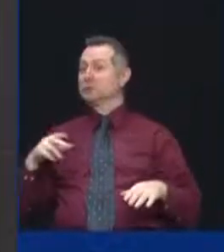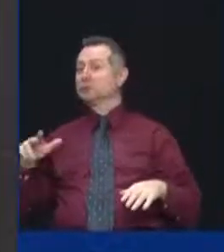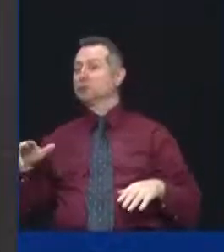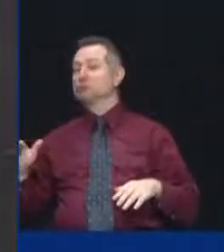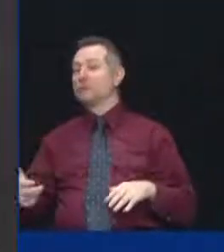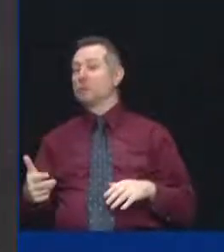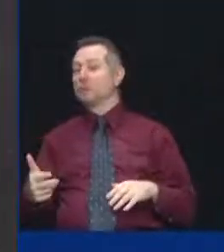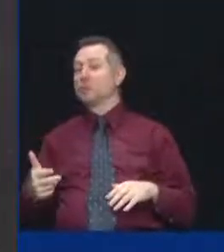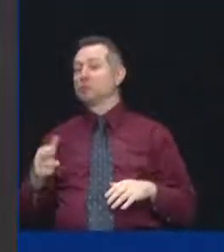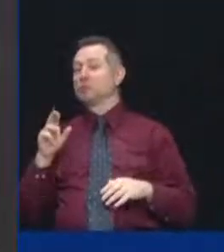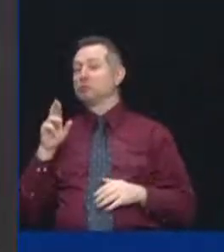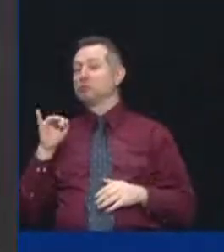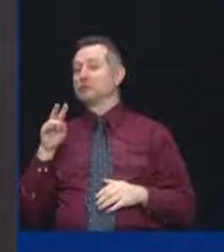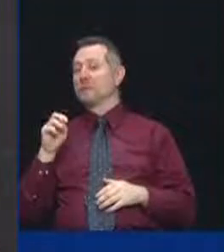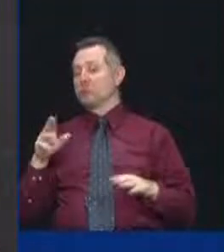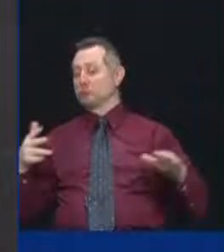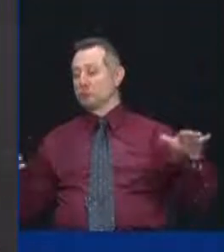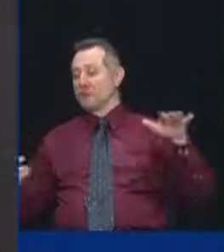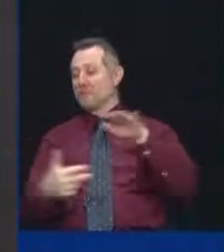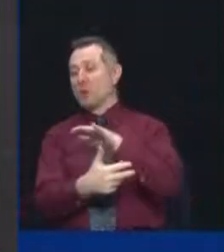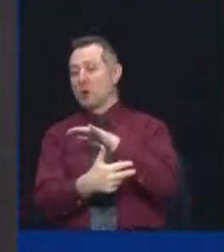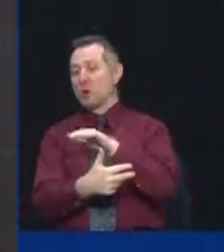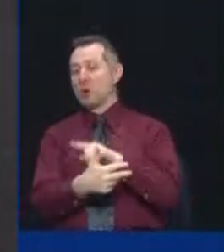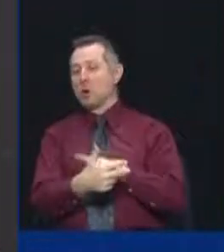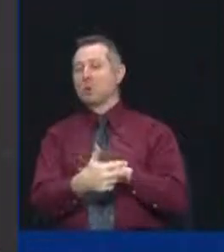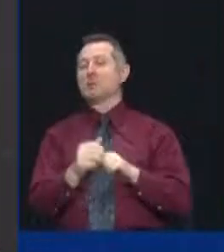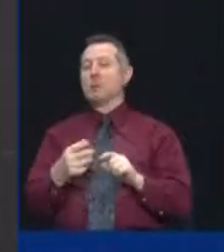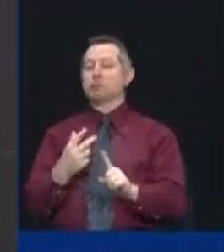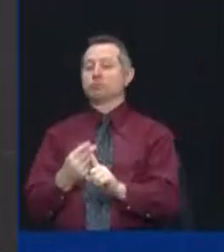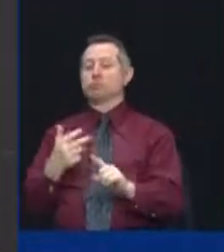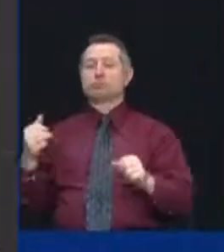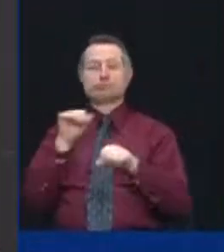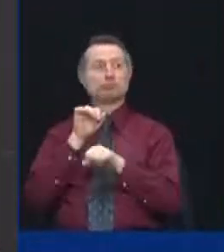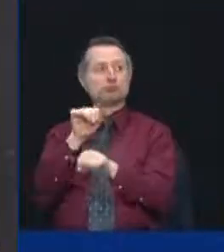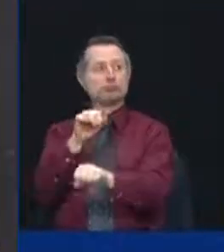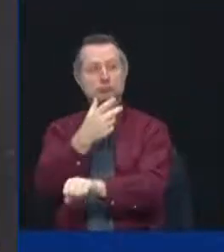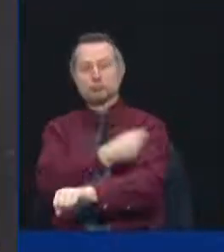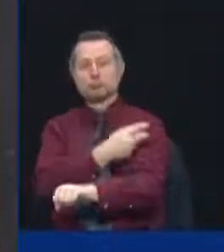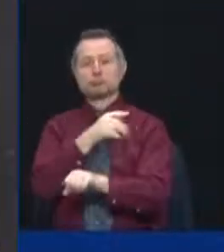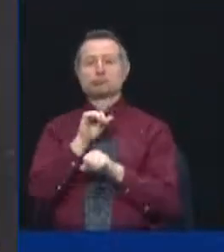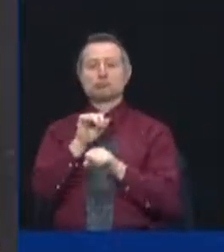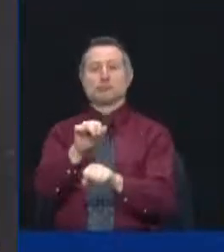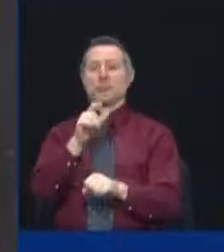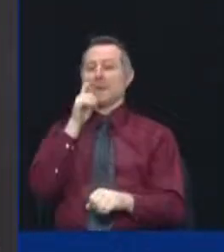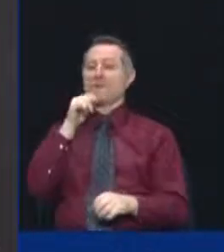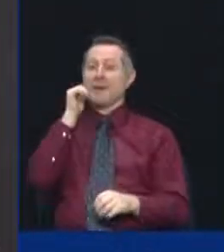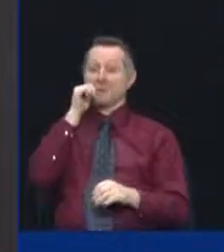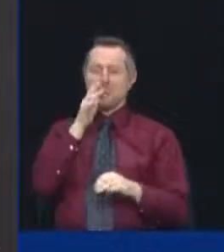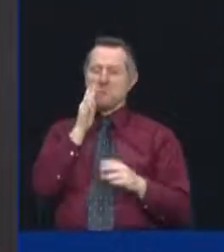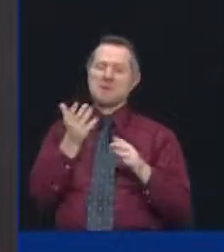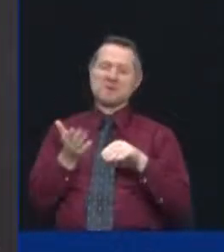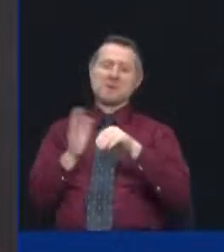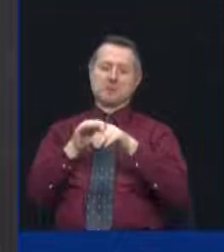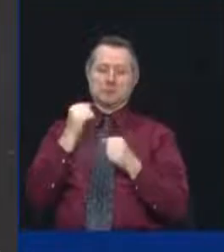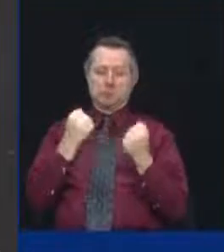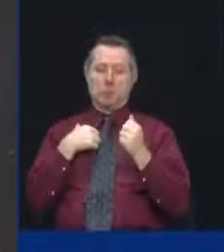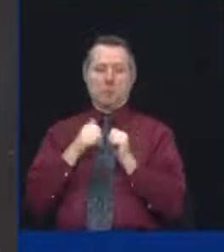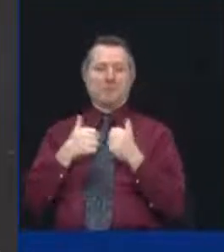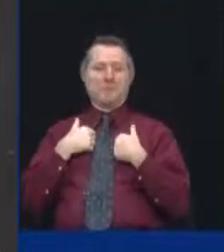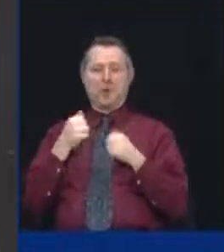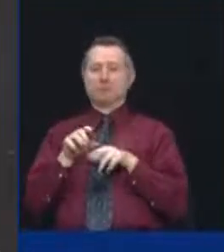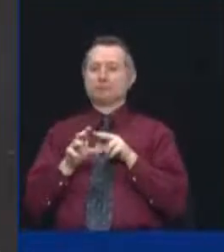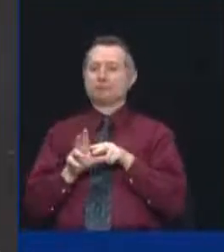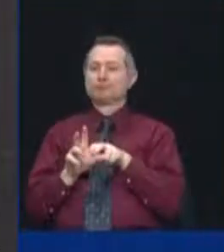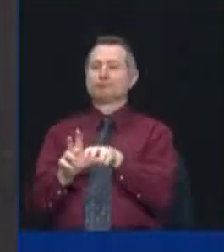our daily capacity. And we are reaching out through our community department to those groups that don't